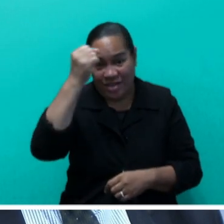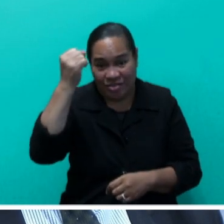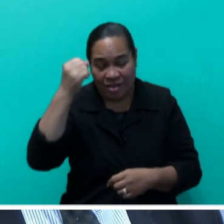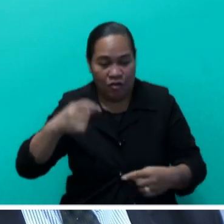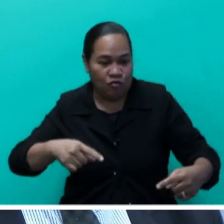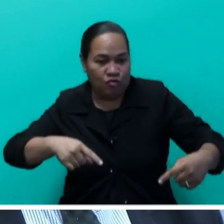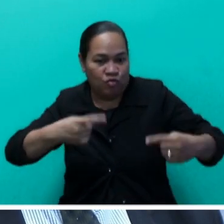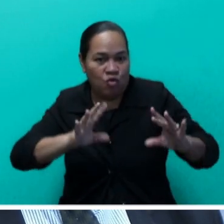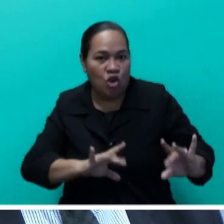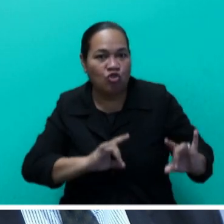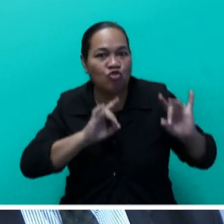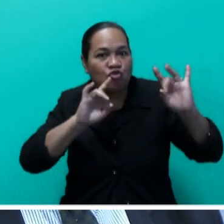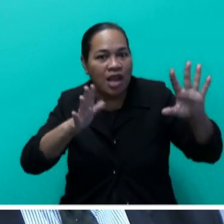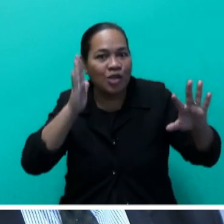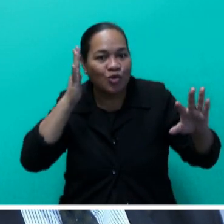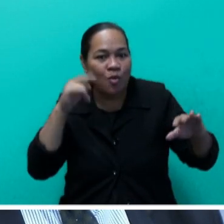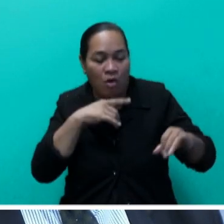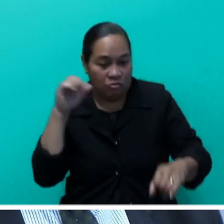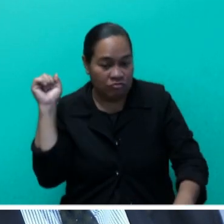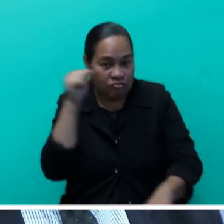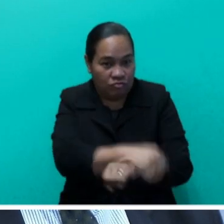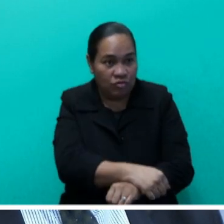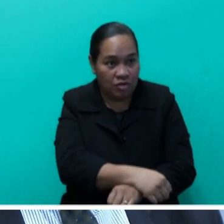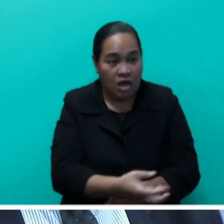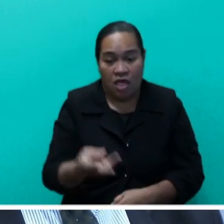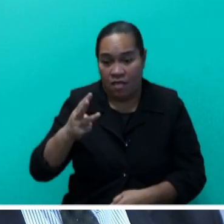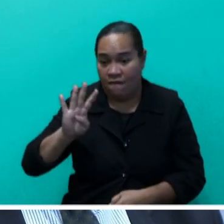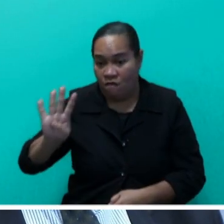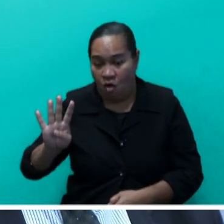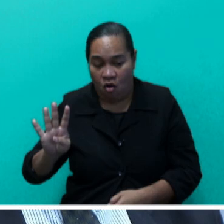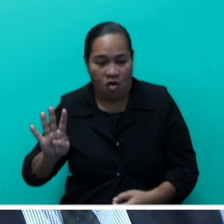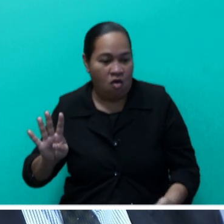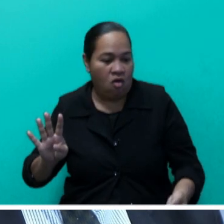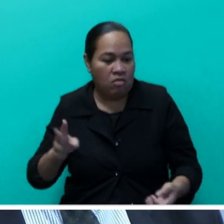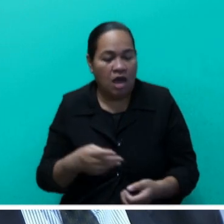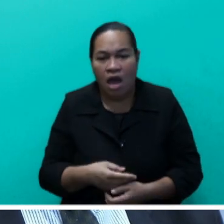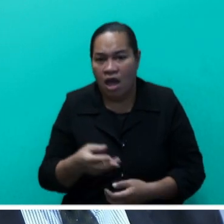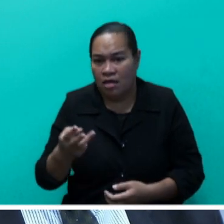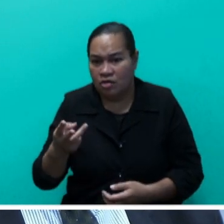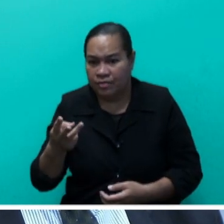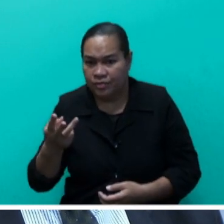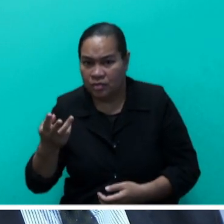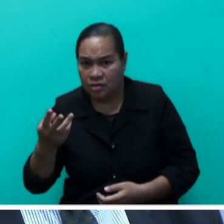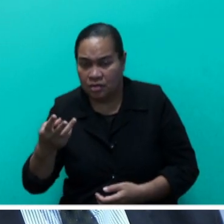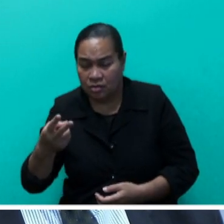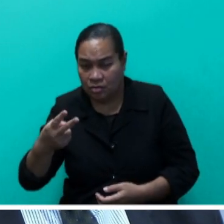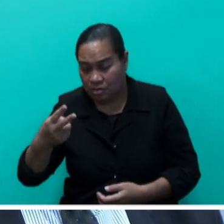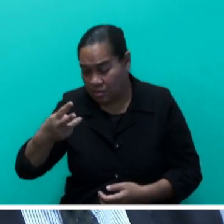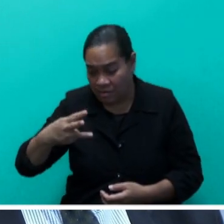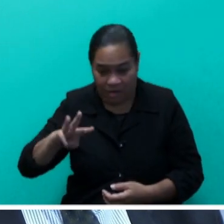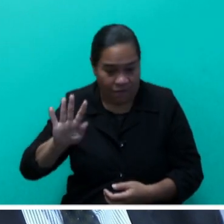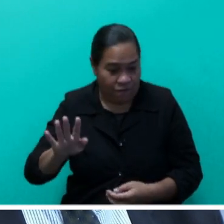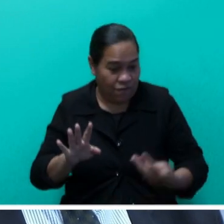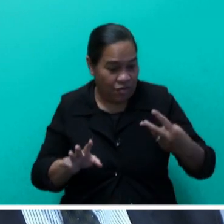the Australian schoolboys, defeating them by 34 points to 25 yesterday afternoon. Sir, I also